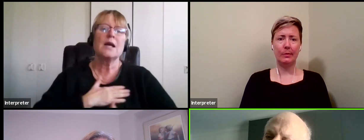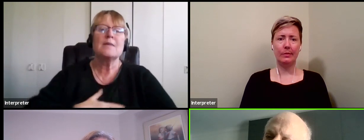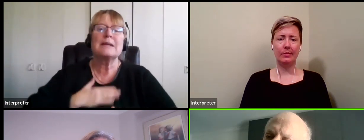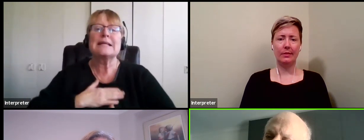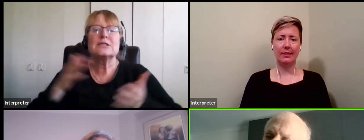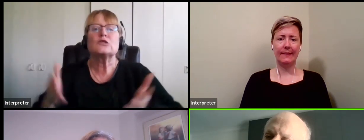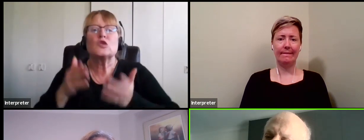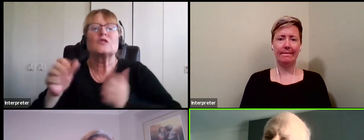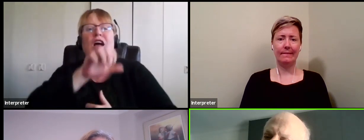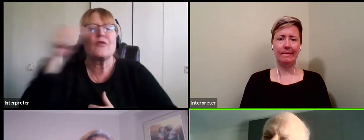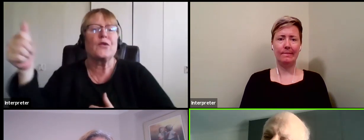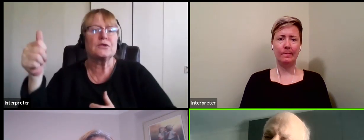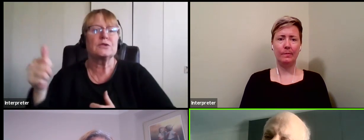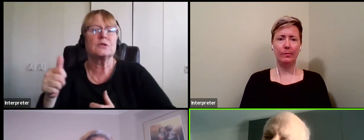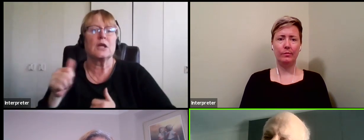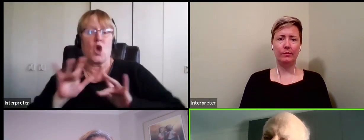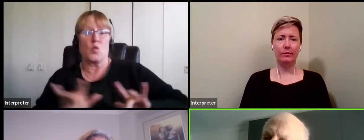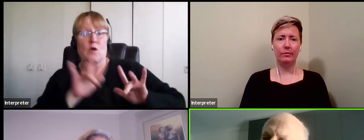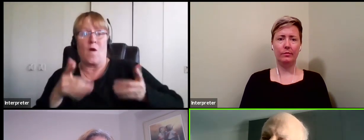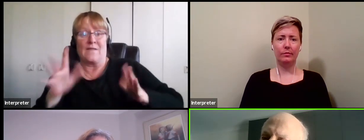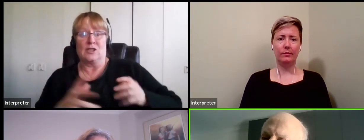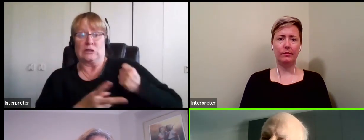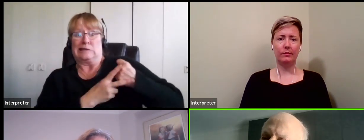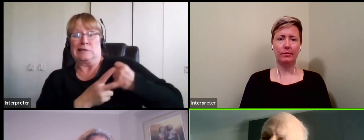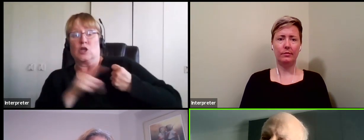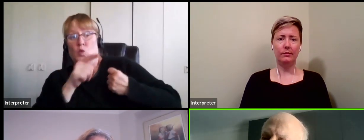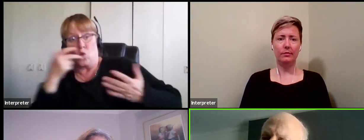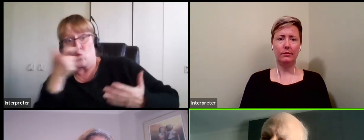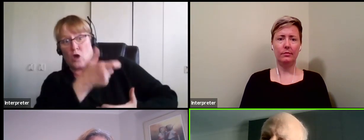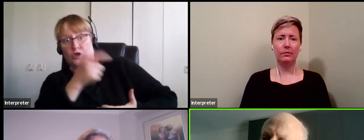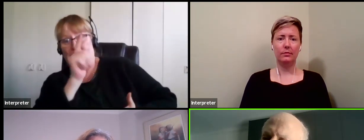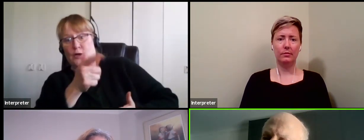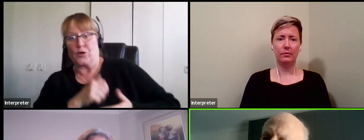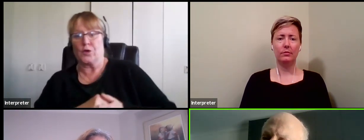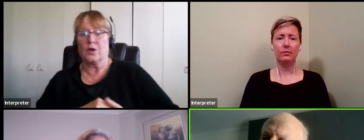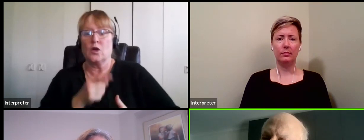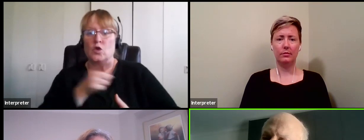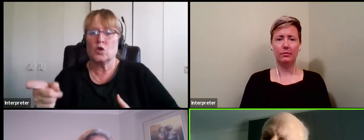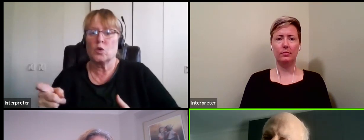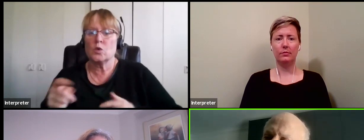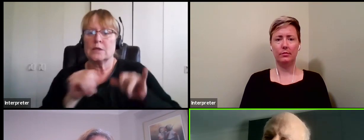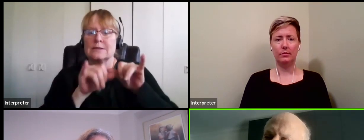the archive video. Stay safe, and wishing you all the